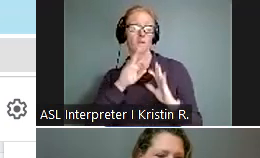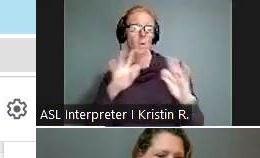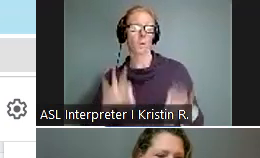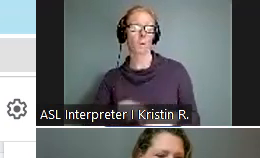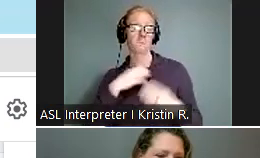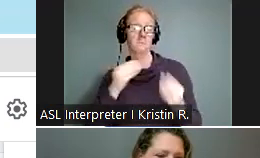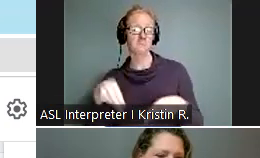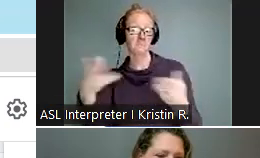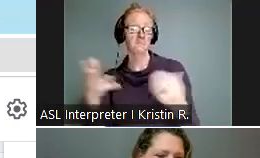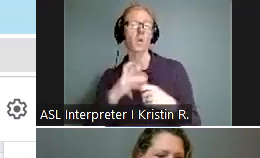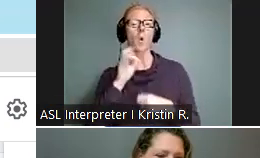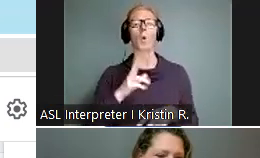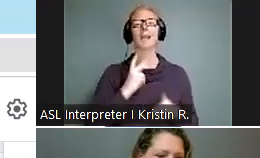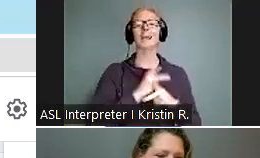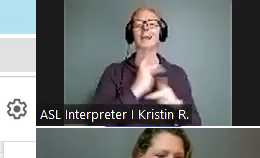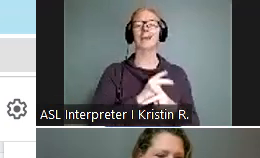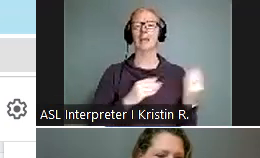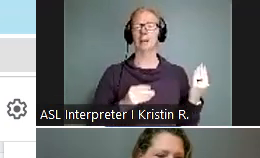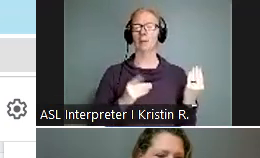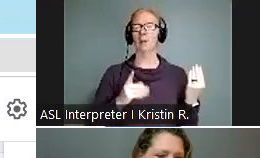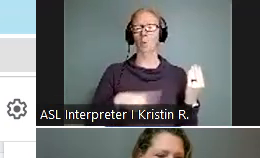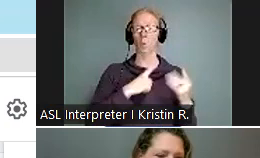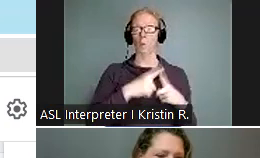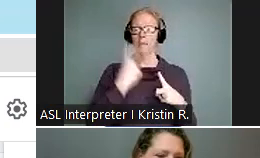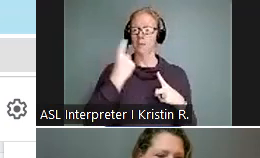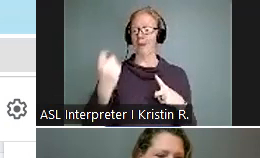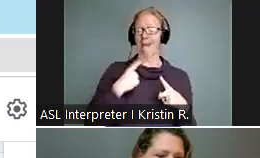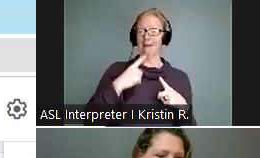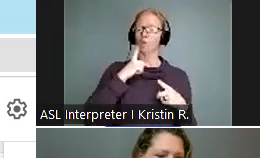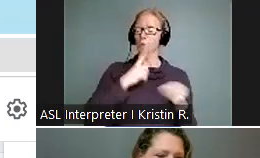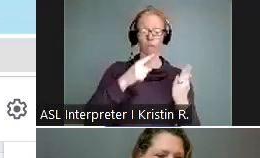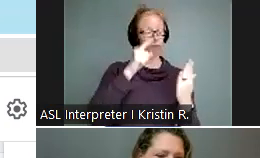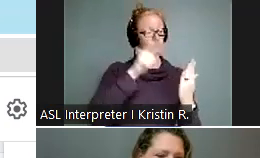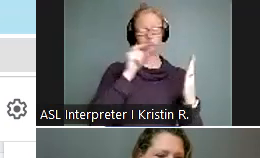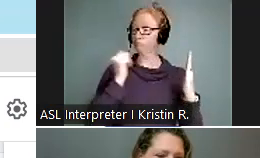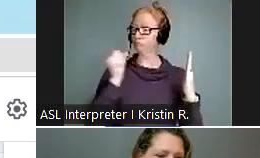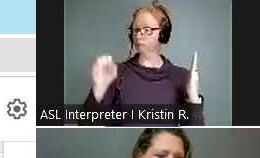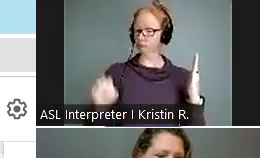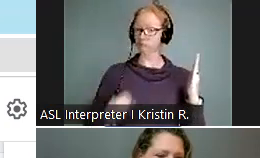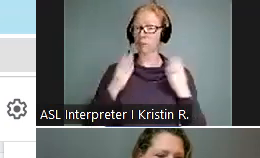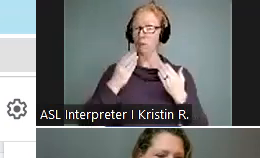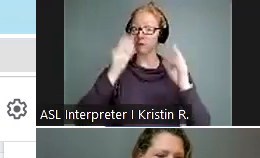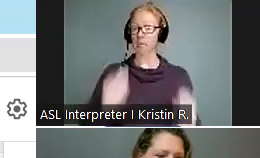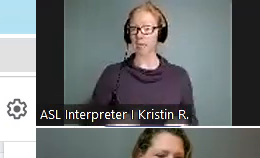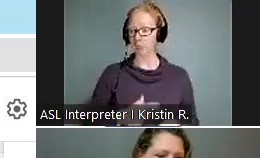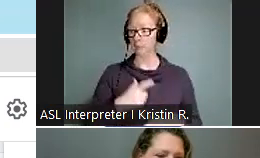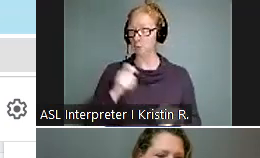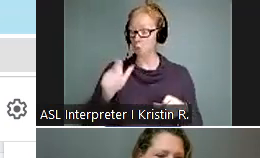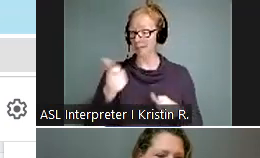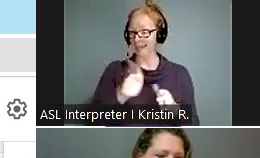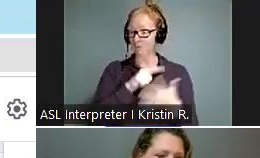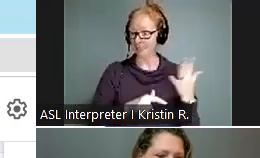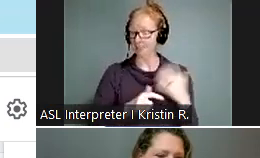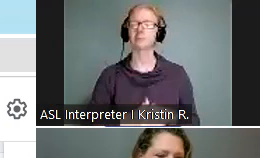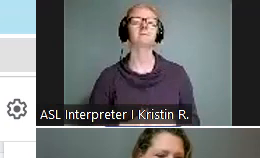keep this list in your back pocket as an example of something that you can offer. And always know